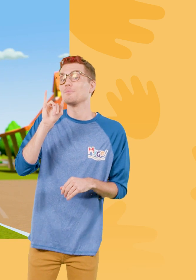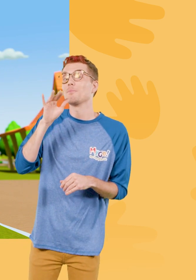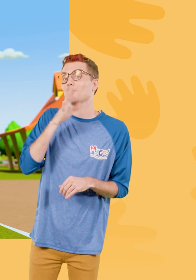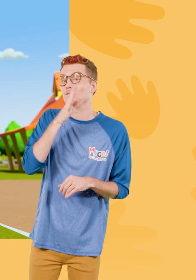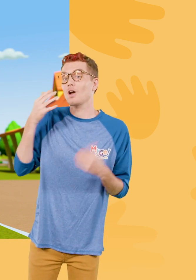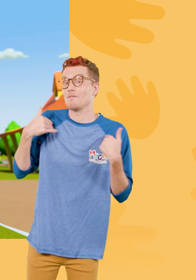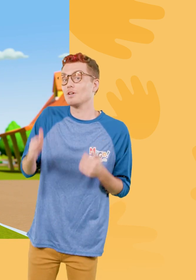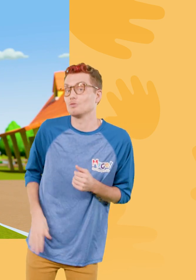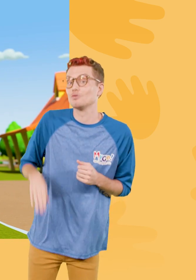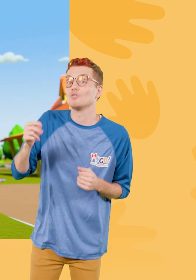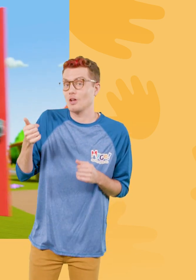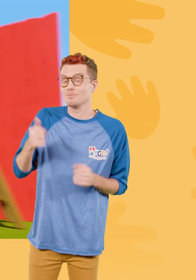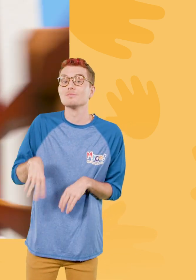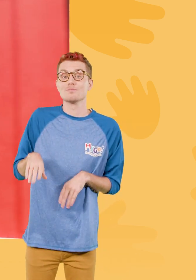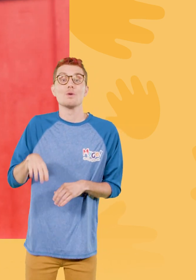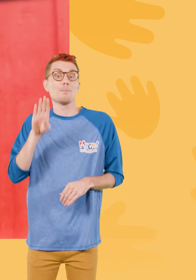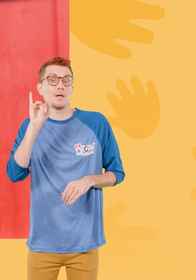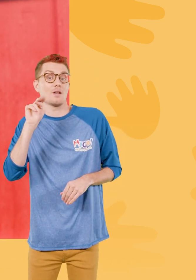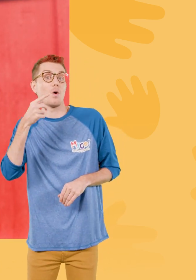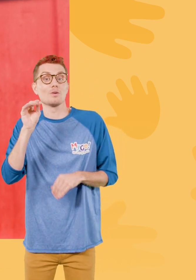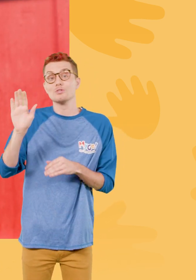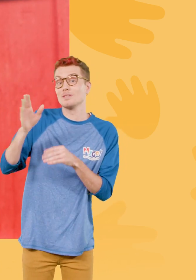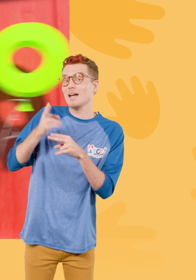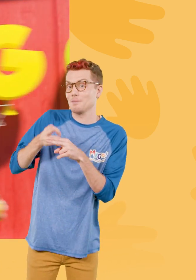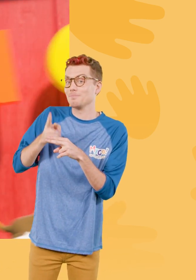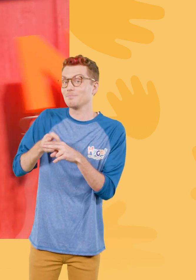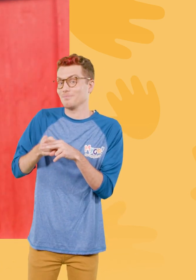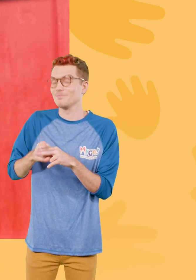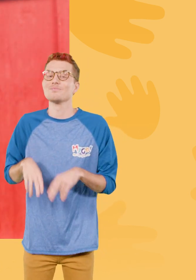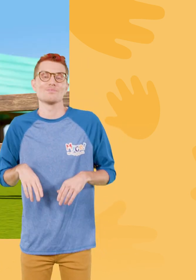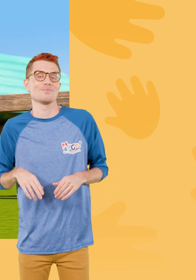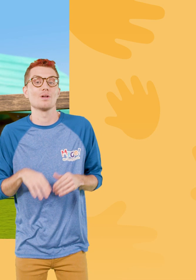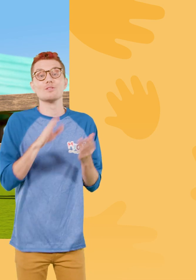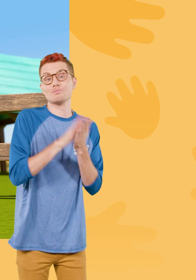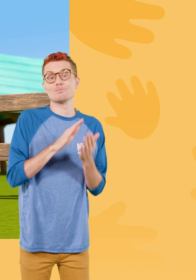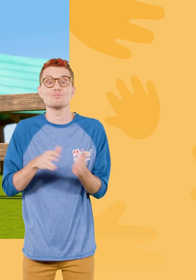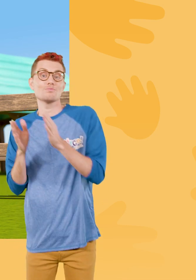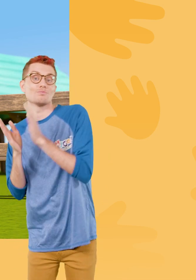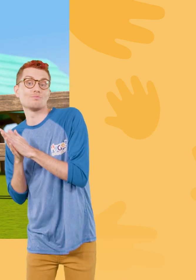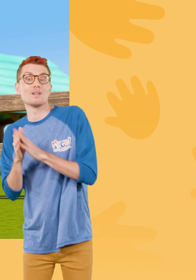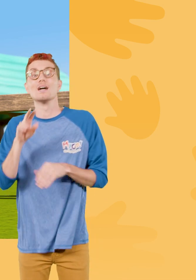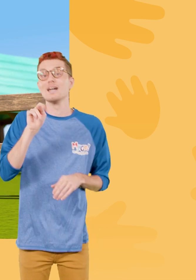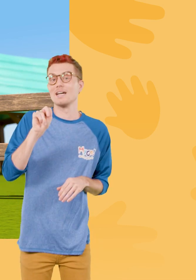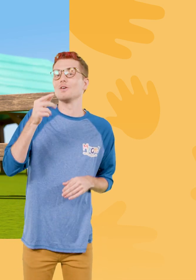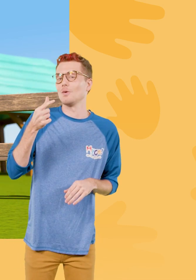was a farmer who had a dog, and Bingo was his name-o.